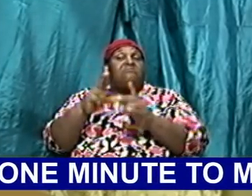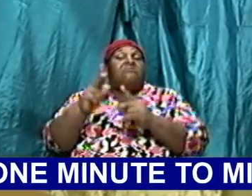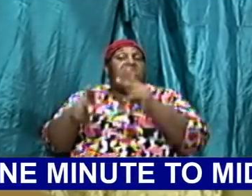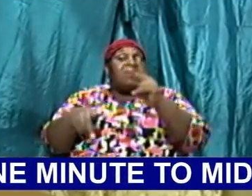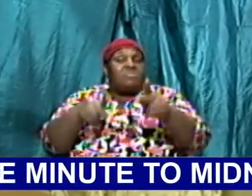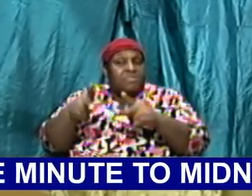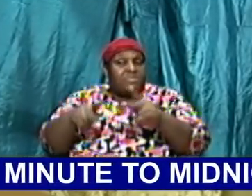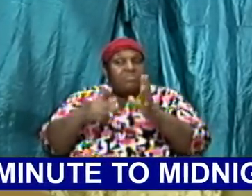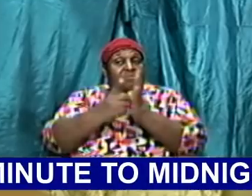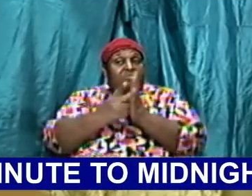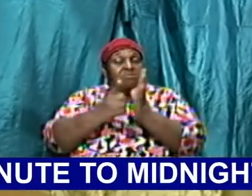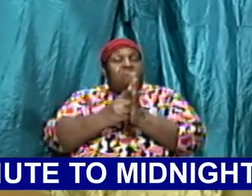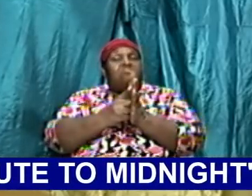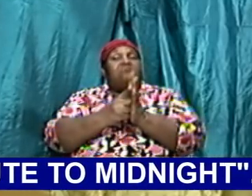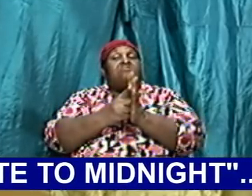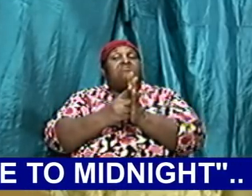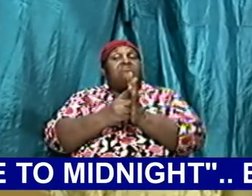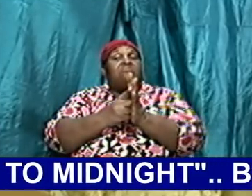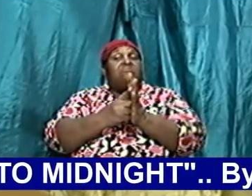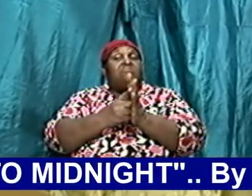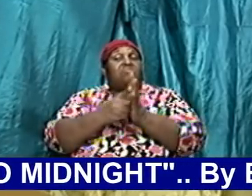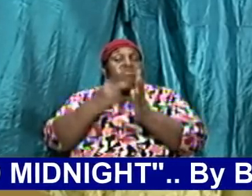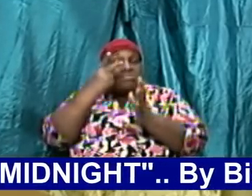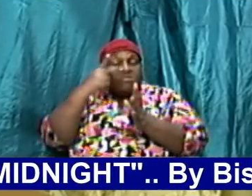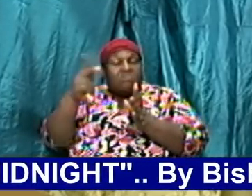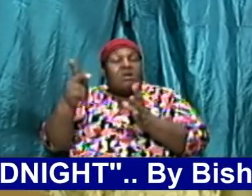moral law or a civil law?